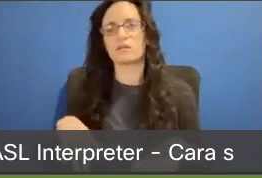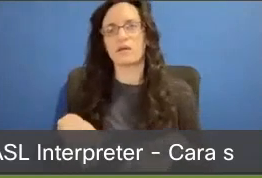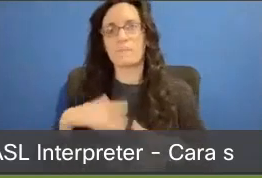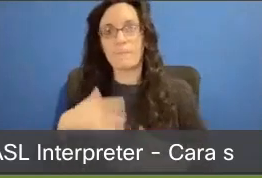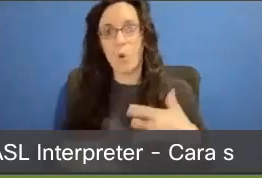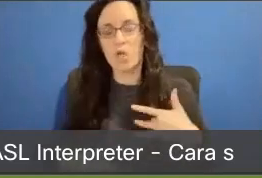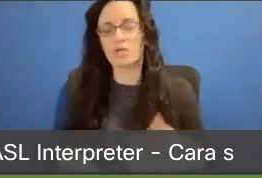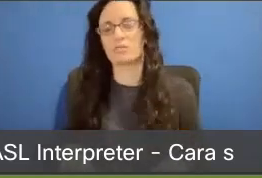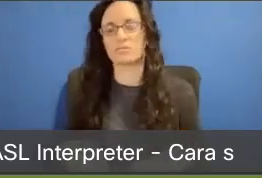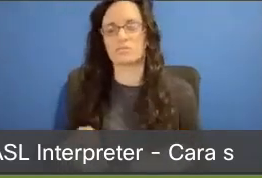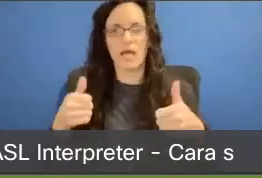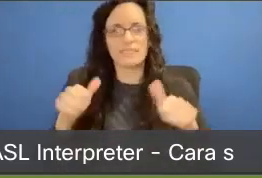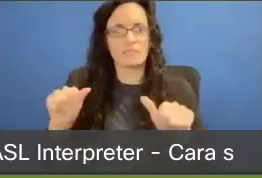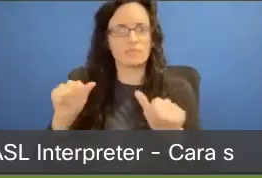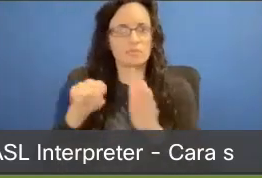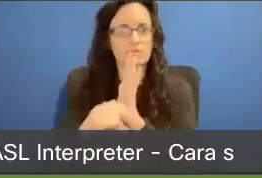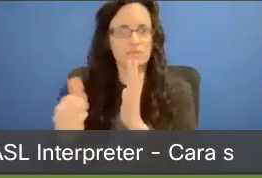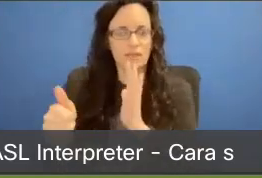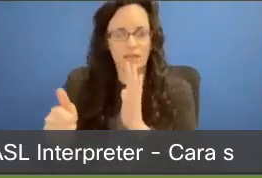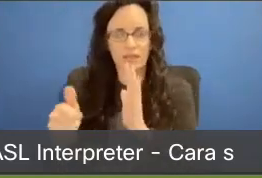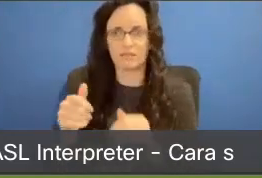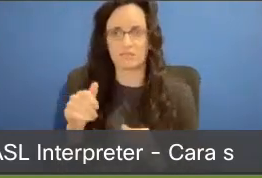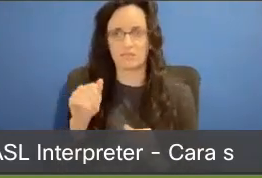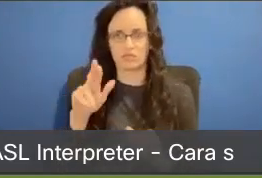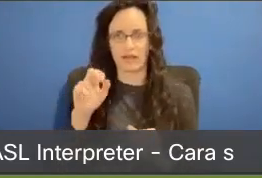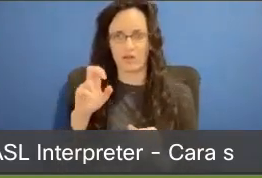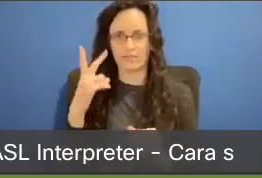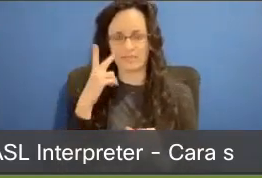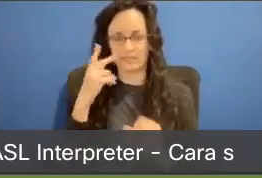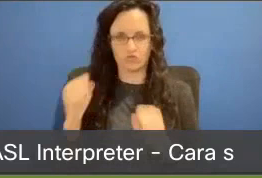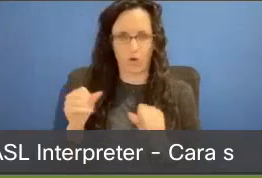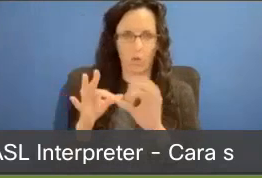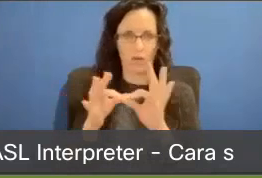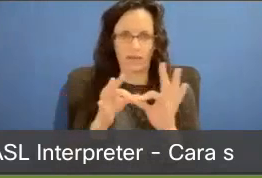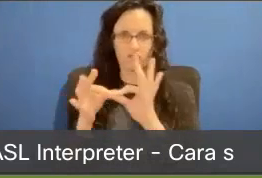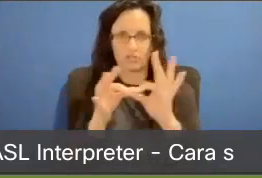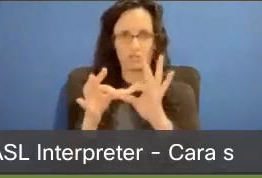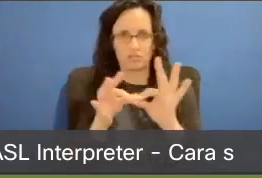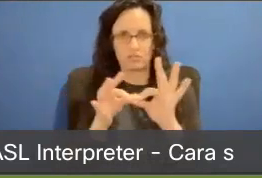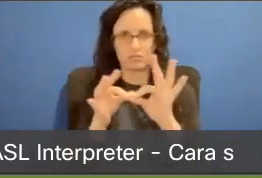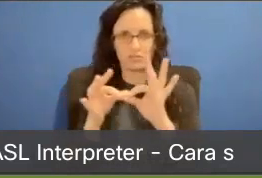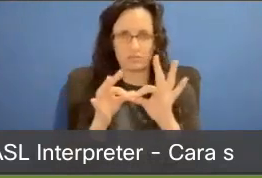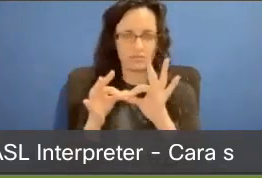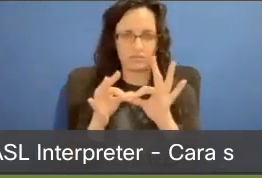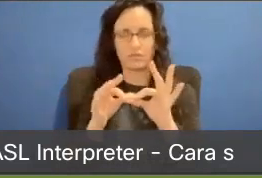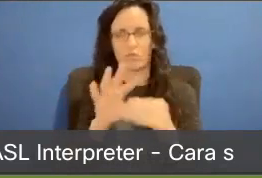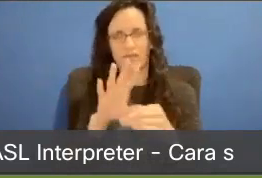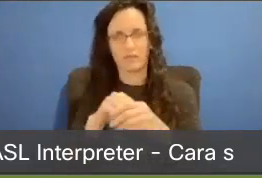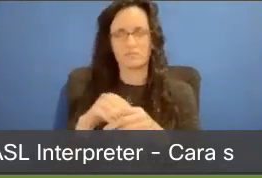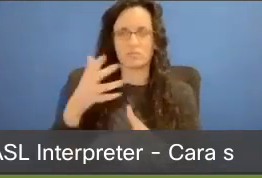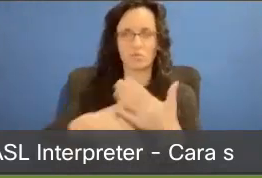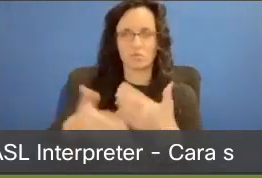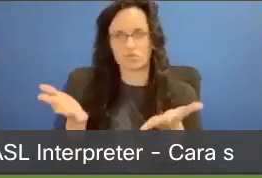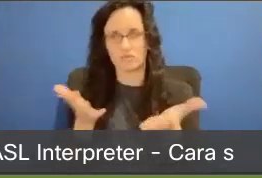like very rarely do we see the strength of correlations like this in social service and healthcare kinds